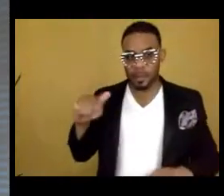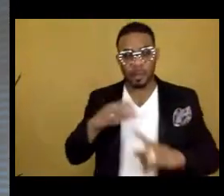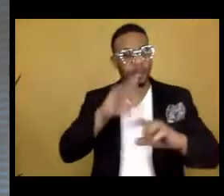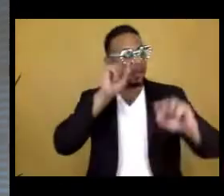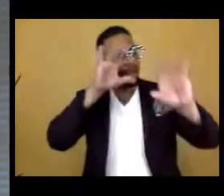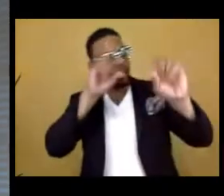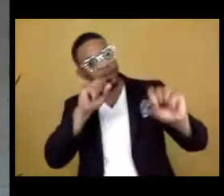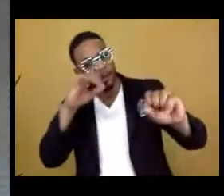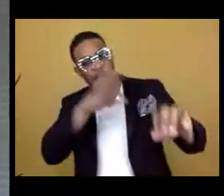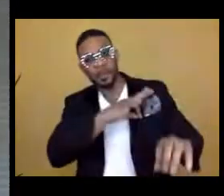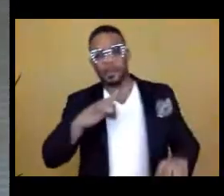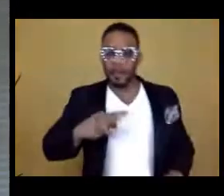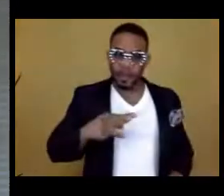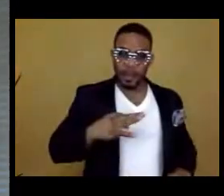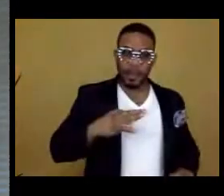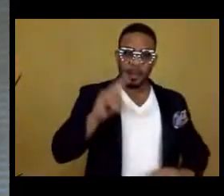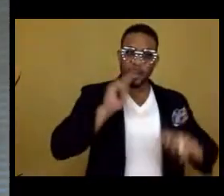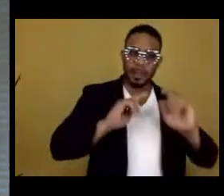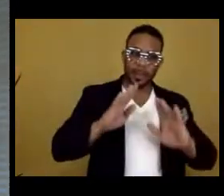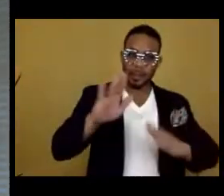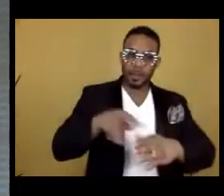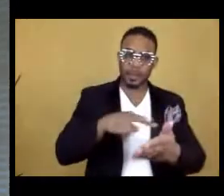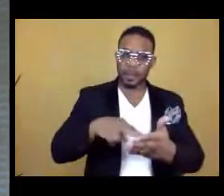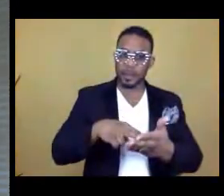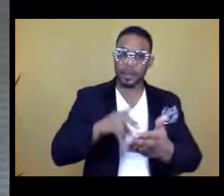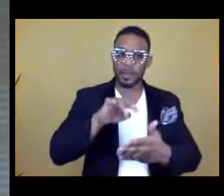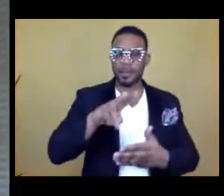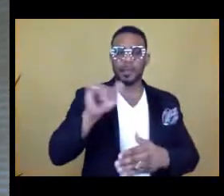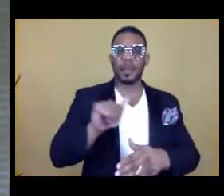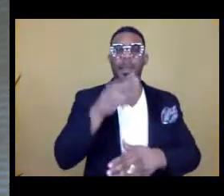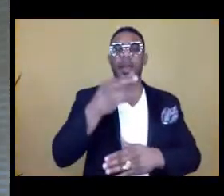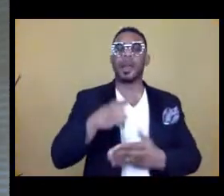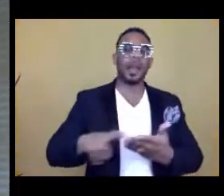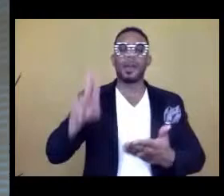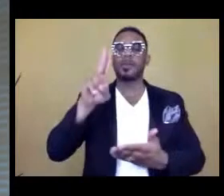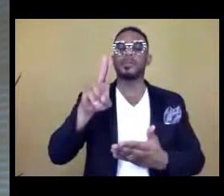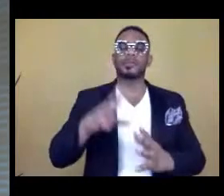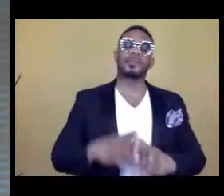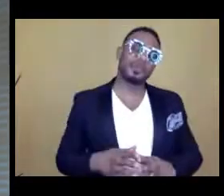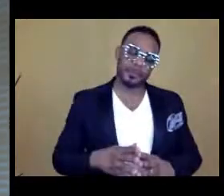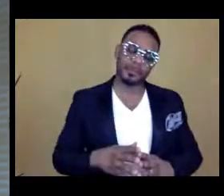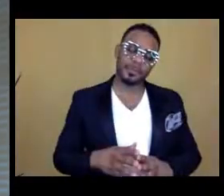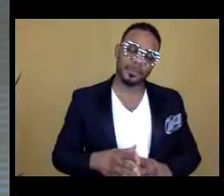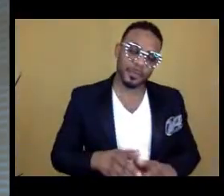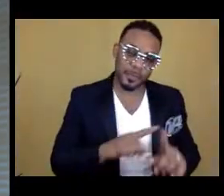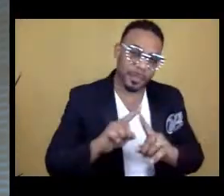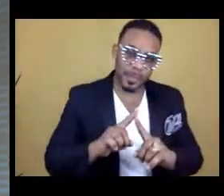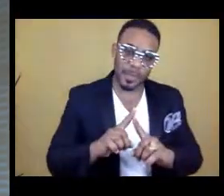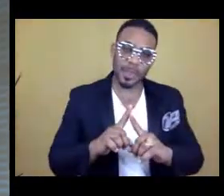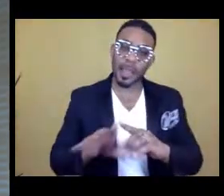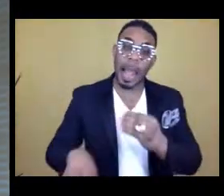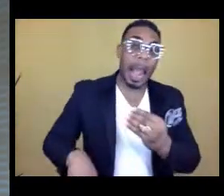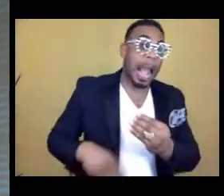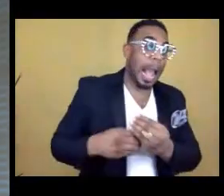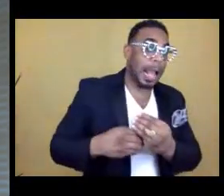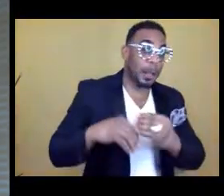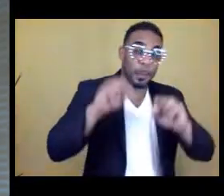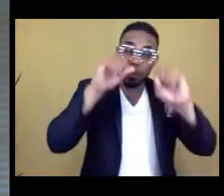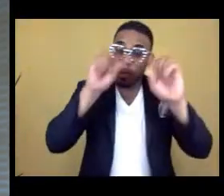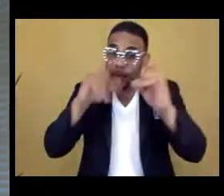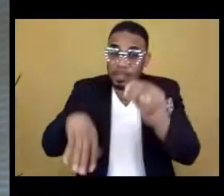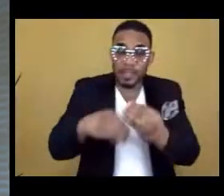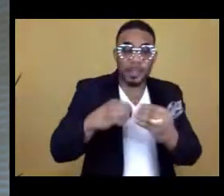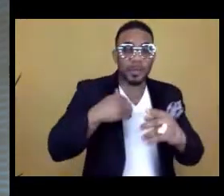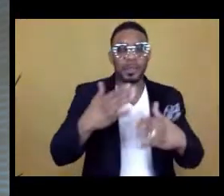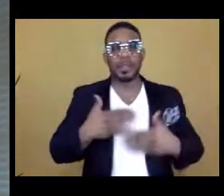amazing faculty of the Theater and Dance Division at Howard University. As an added wonderful addition, we're